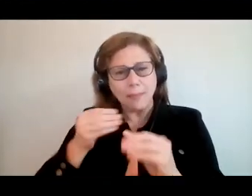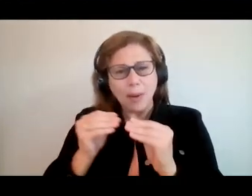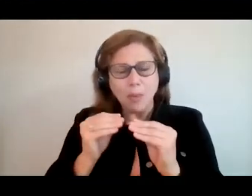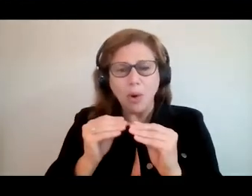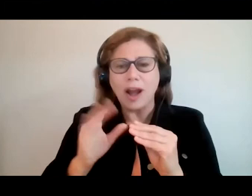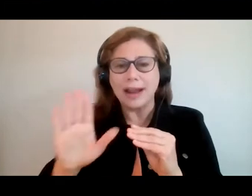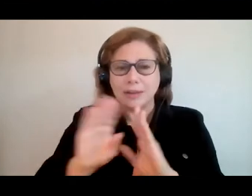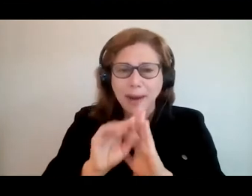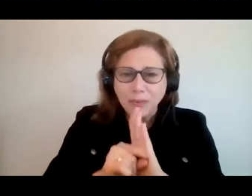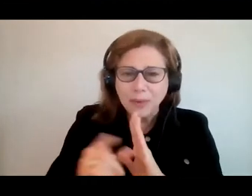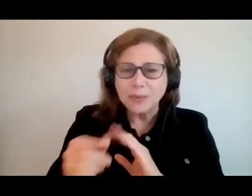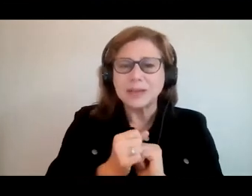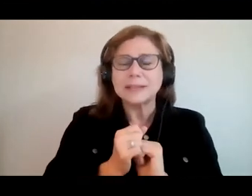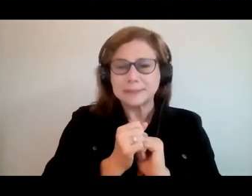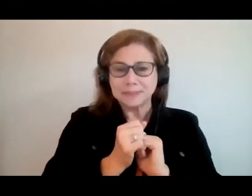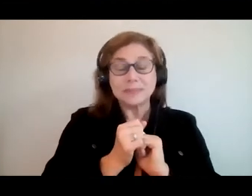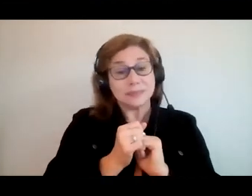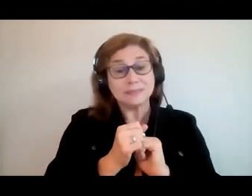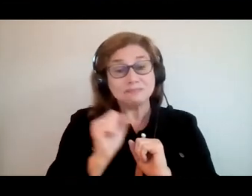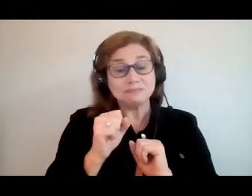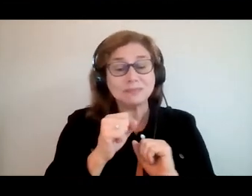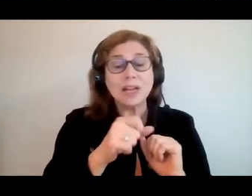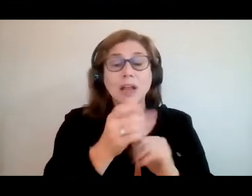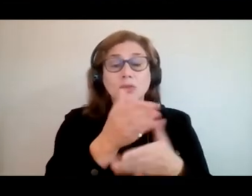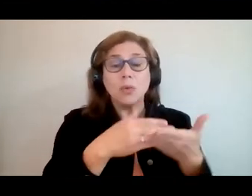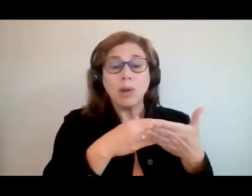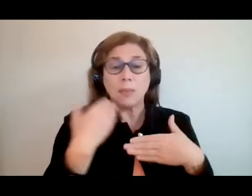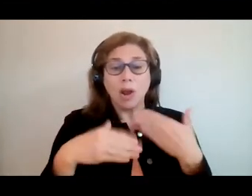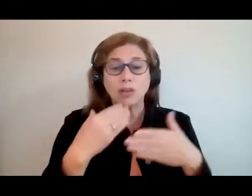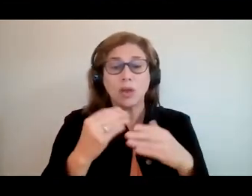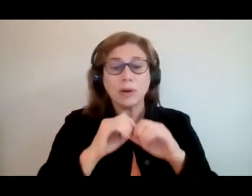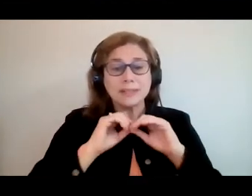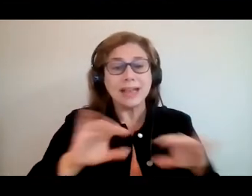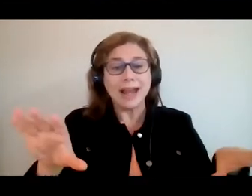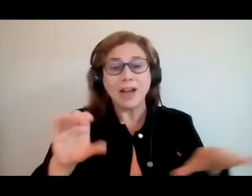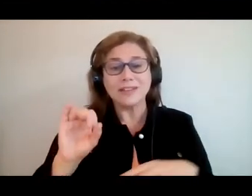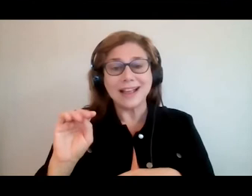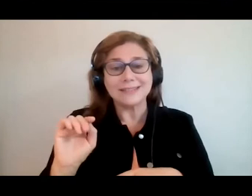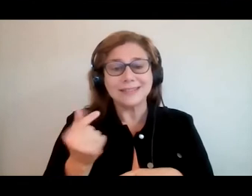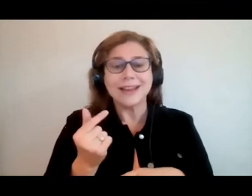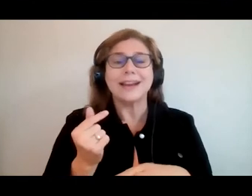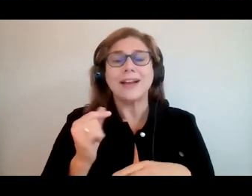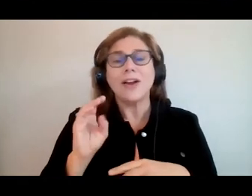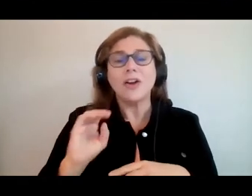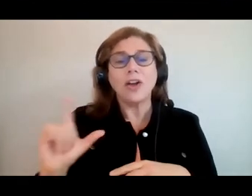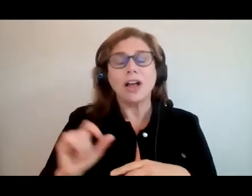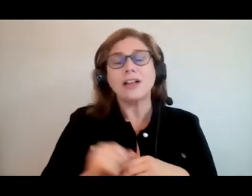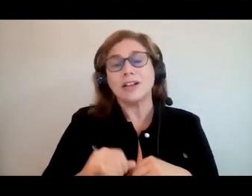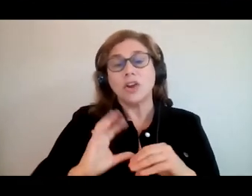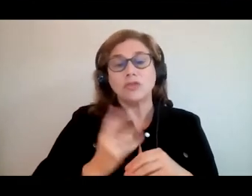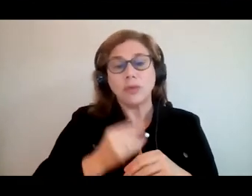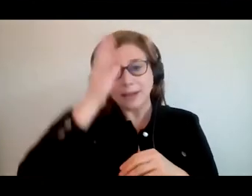Yeah, absolutely. So as part of the process, we put out a casting call and transmasculine actors self-taped